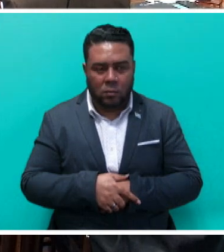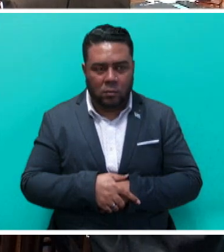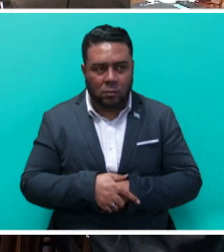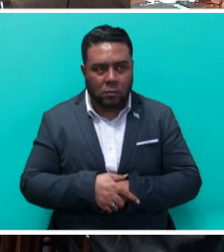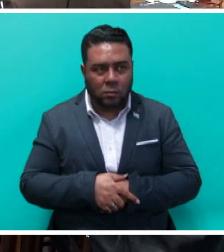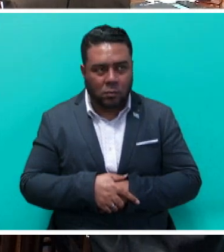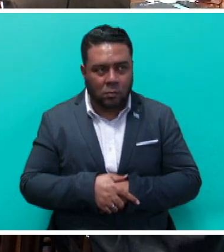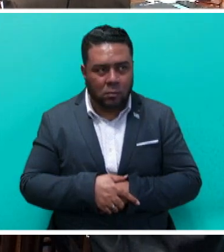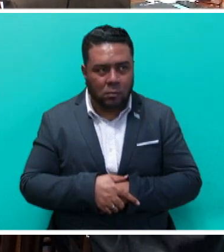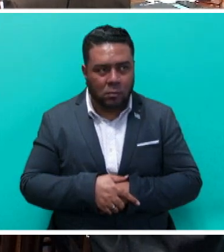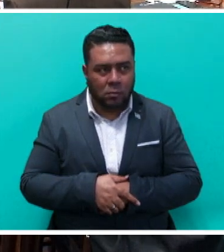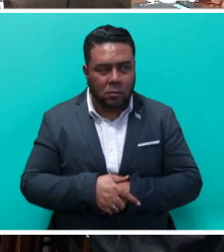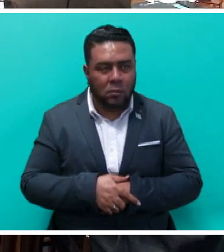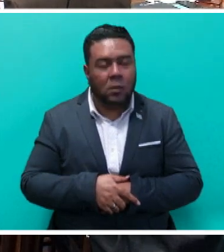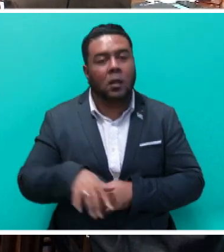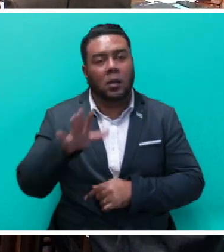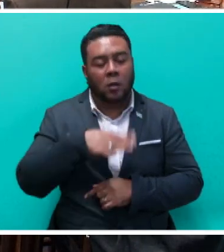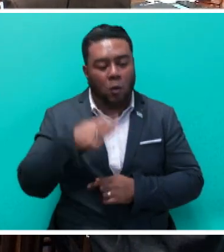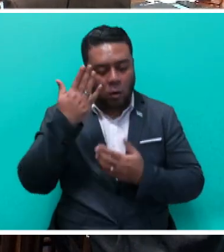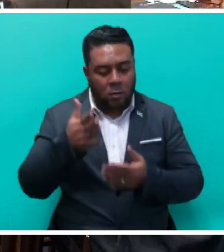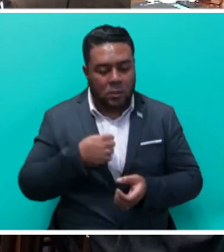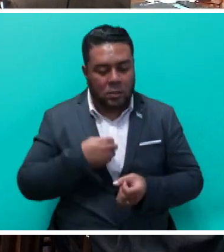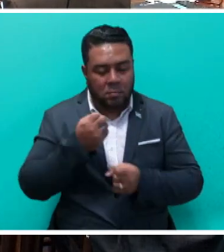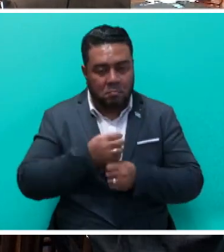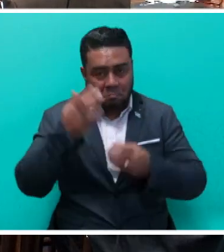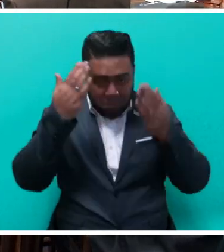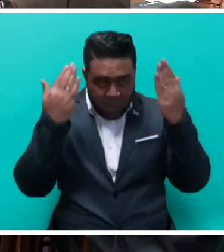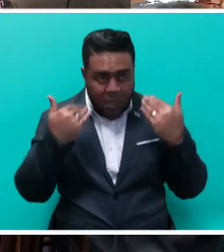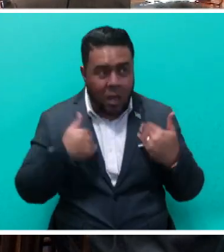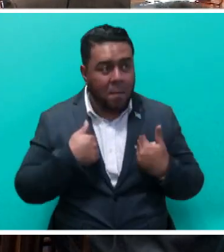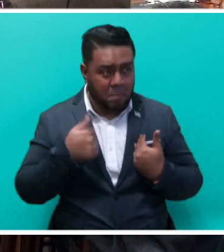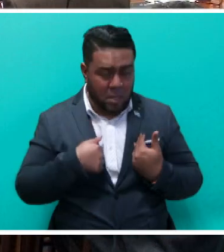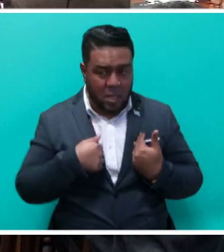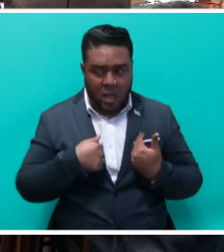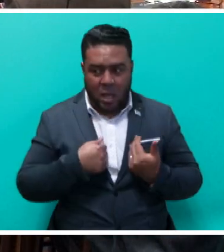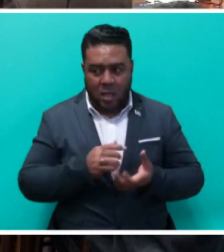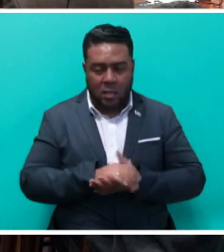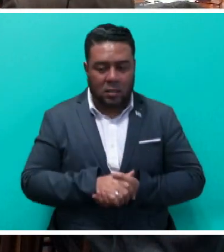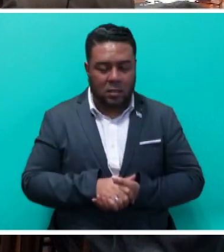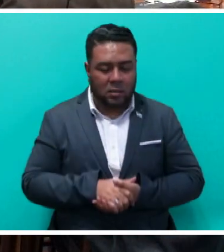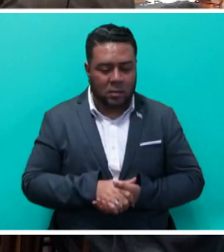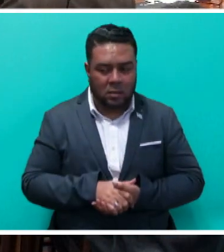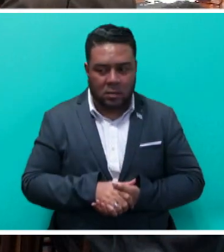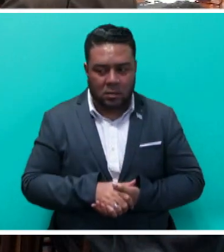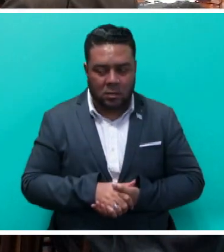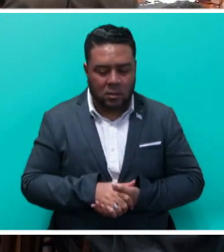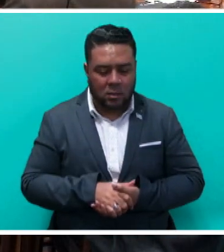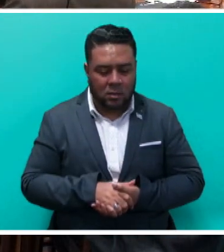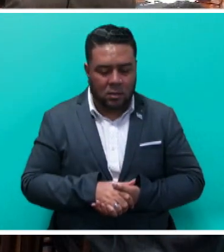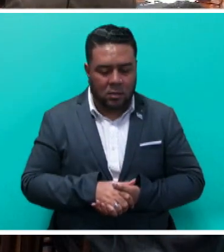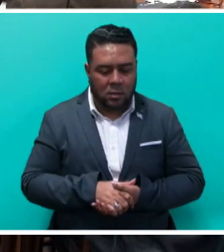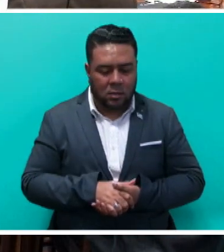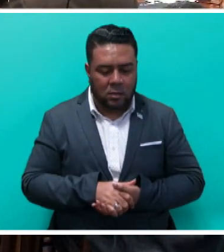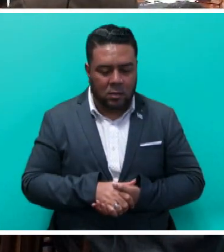Thank you very much, Honourable Speaker. I actually sympathize with all the farmers in this country.